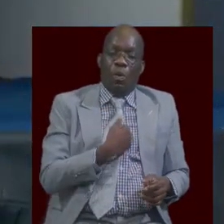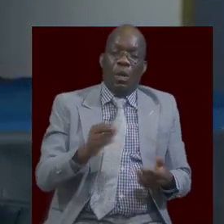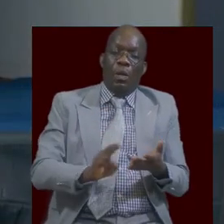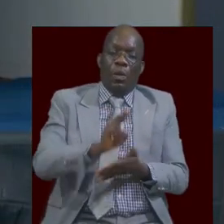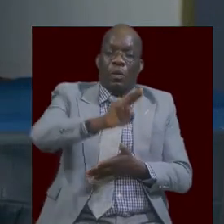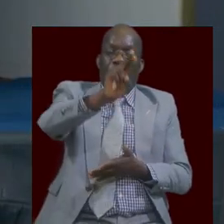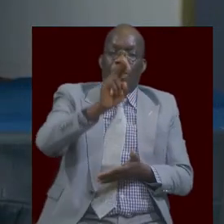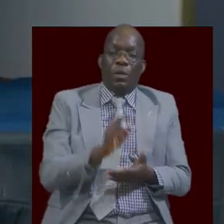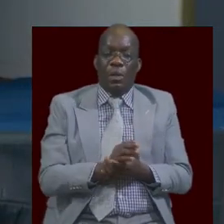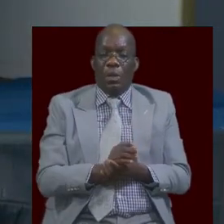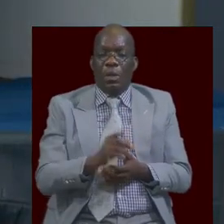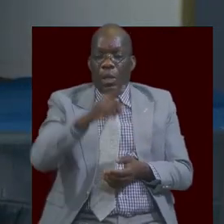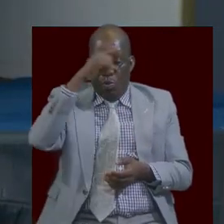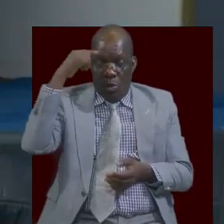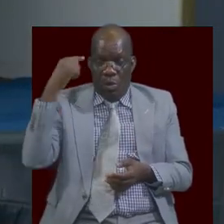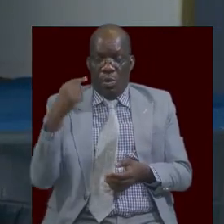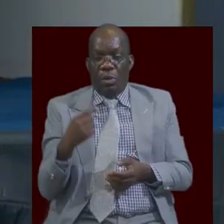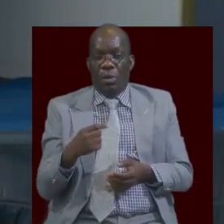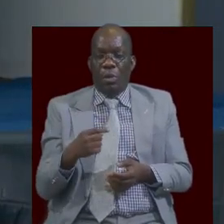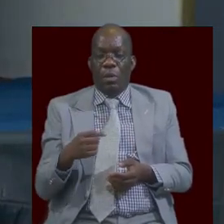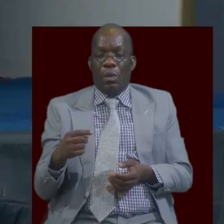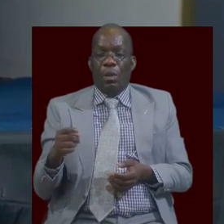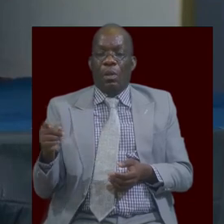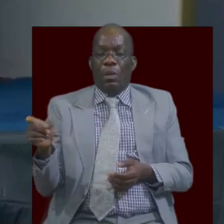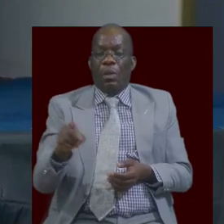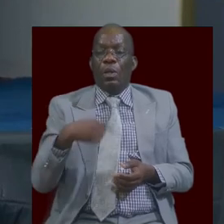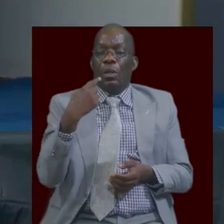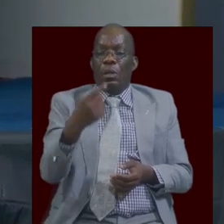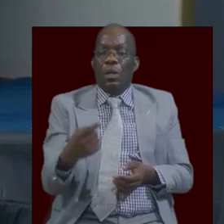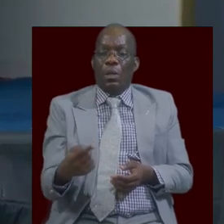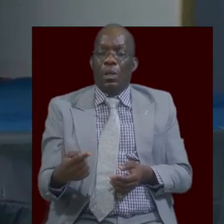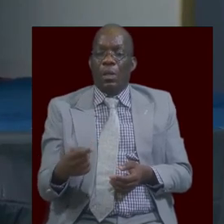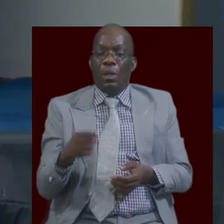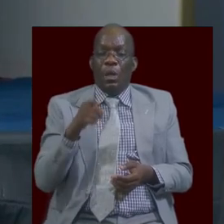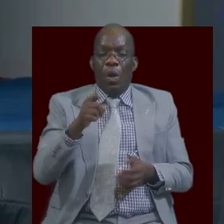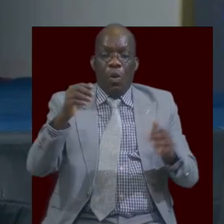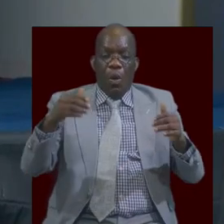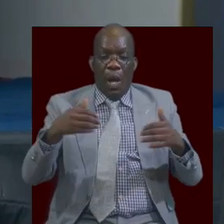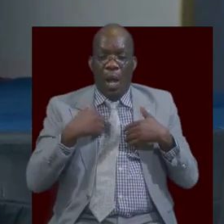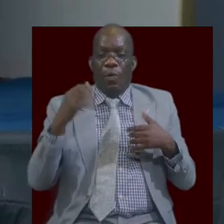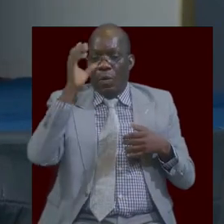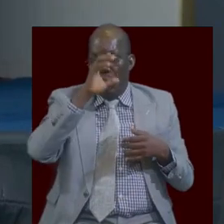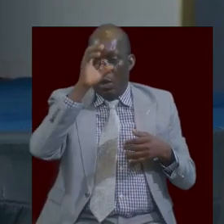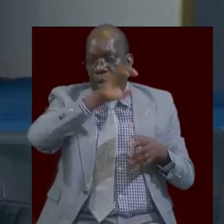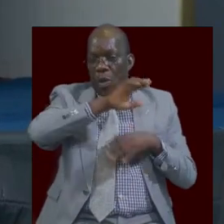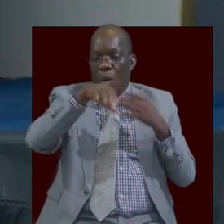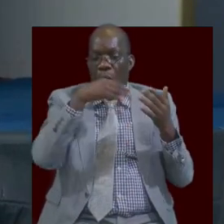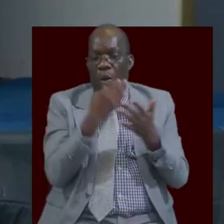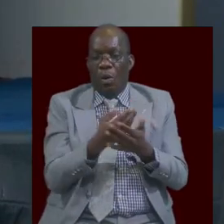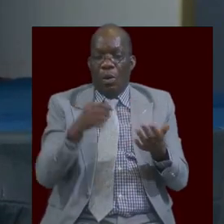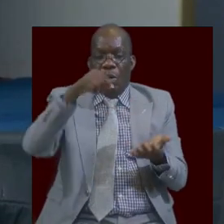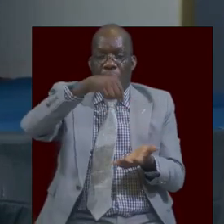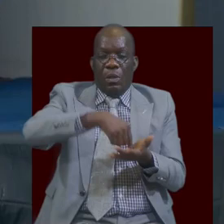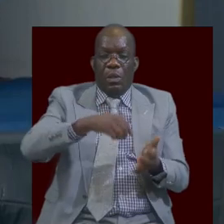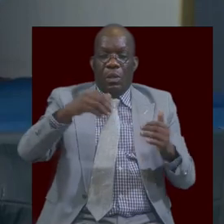level? Because they say, although you have explored and all these have been done, you